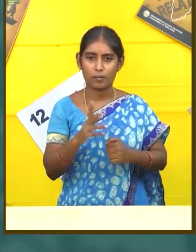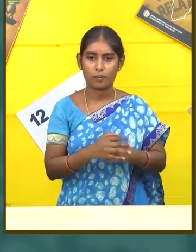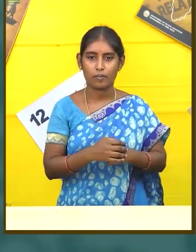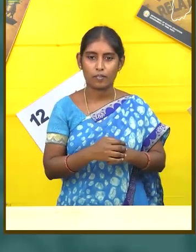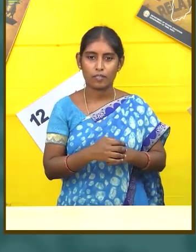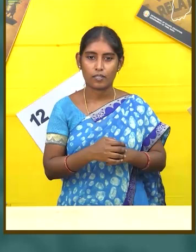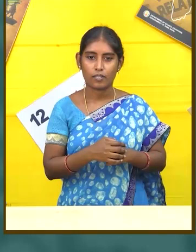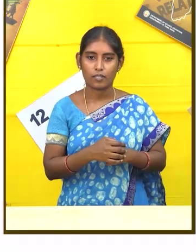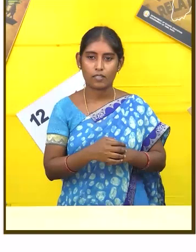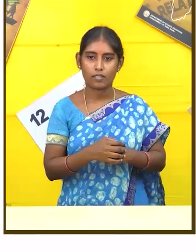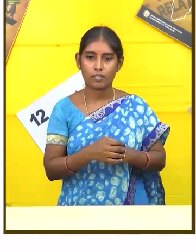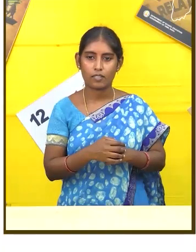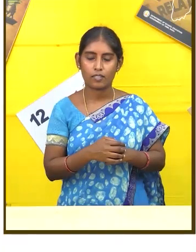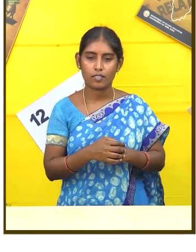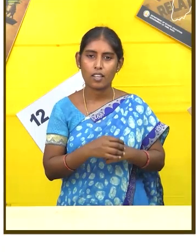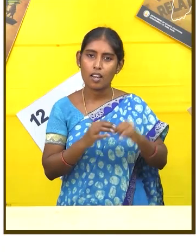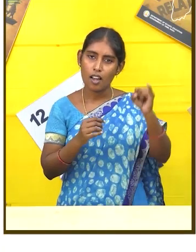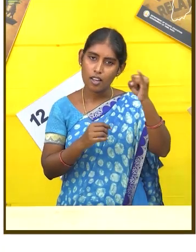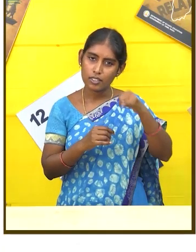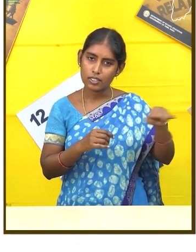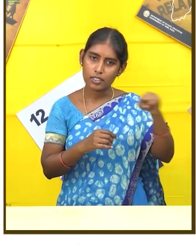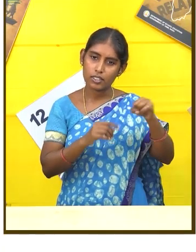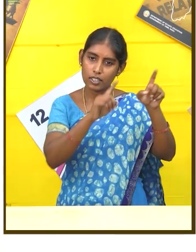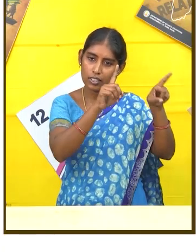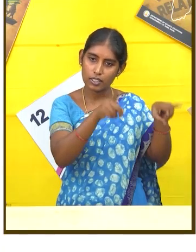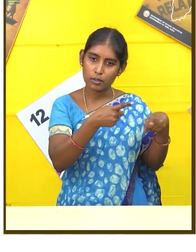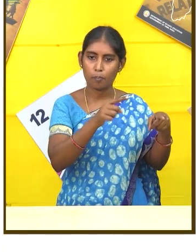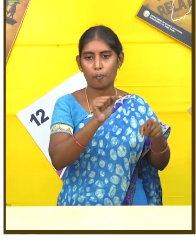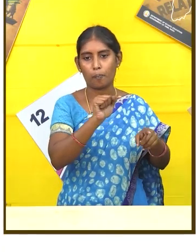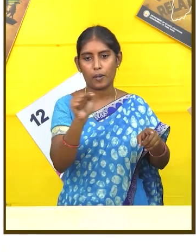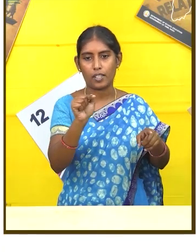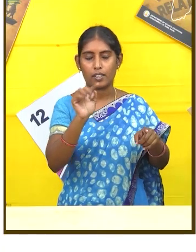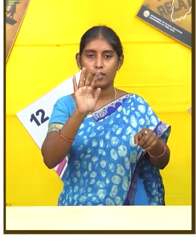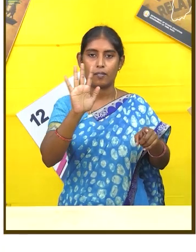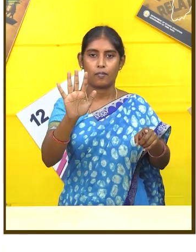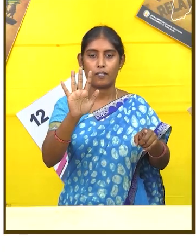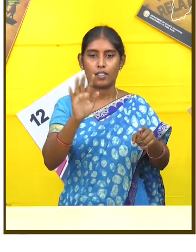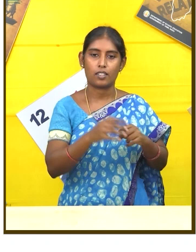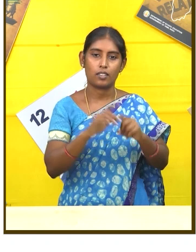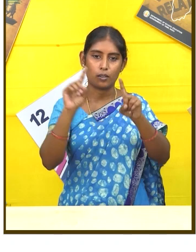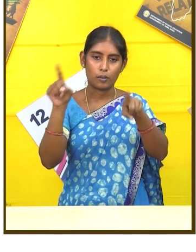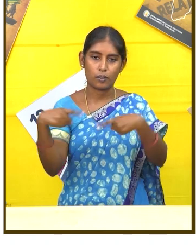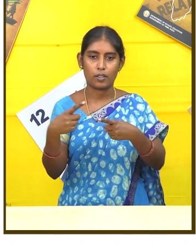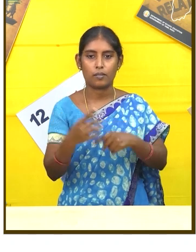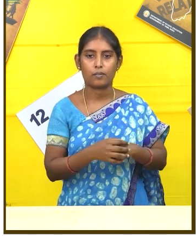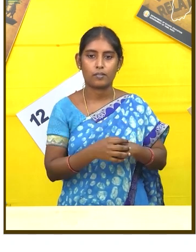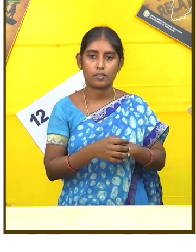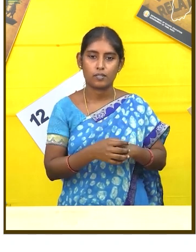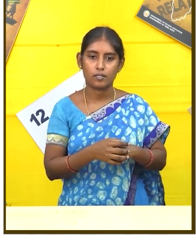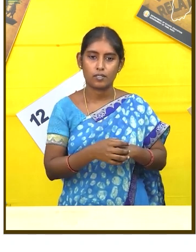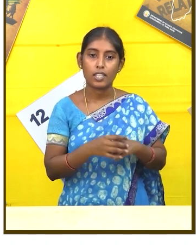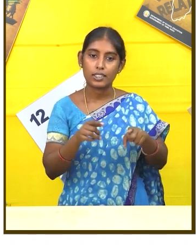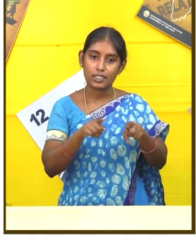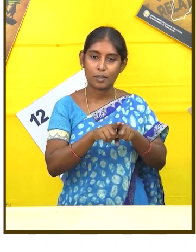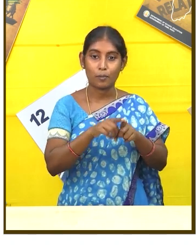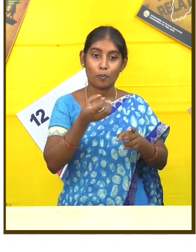it. So we added it in the equation 1 and equation 2 in the previous case.